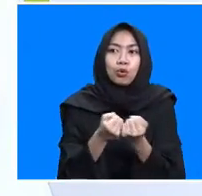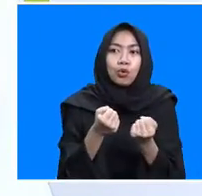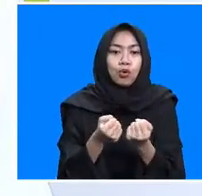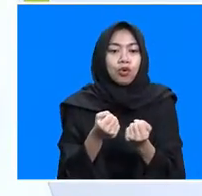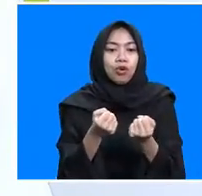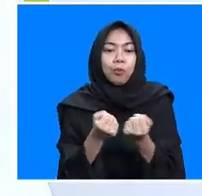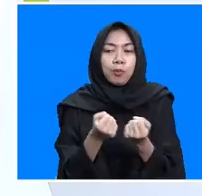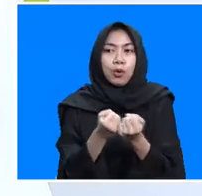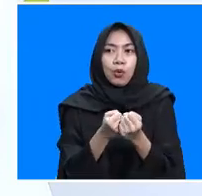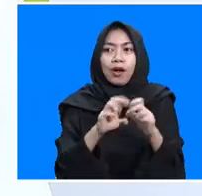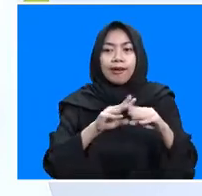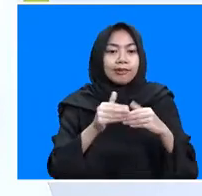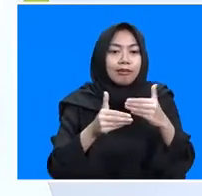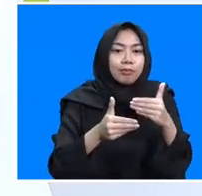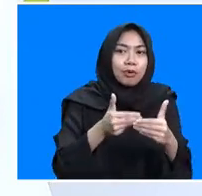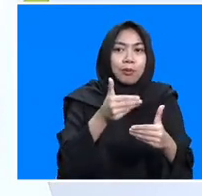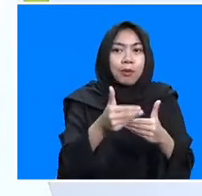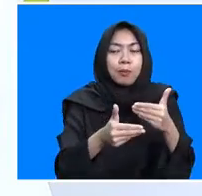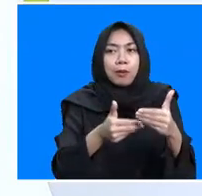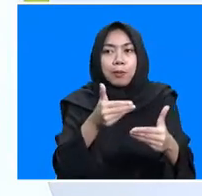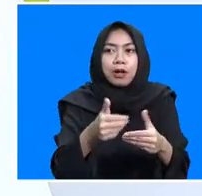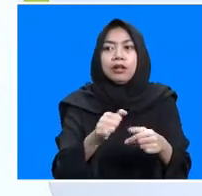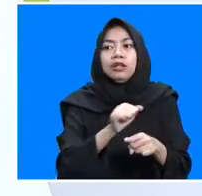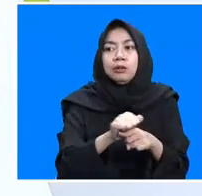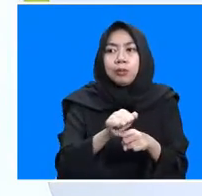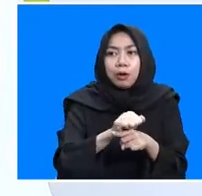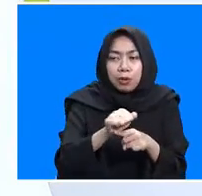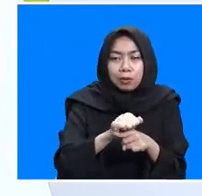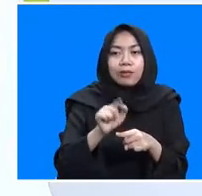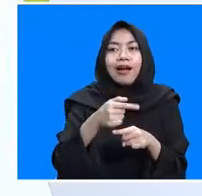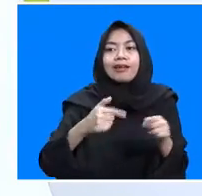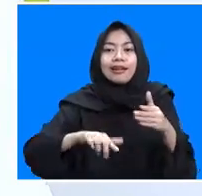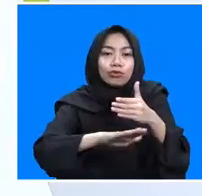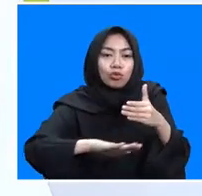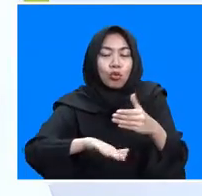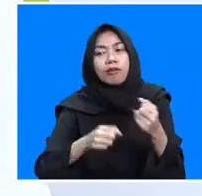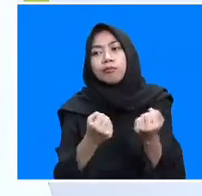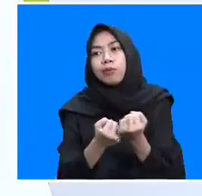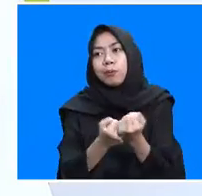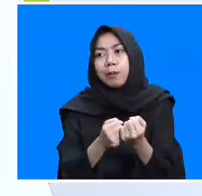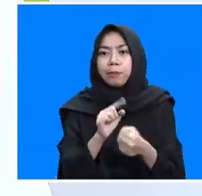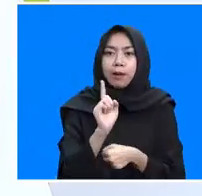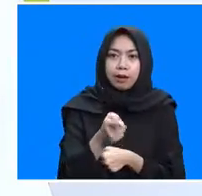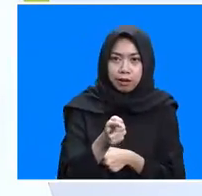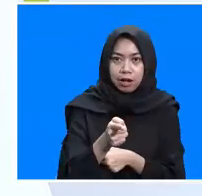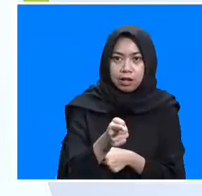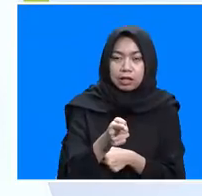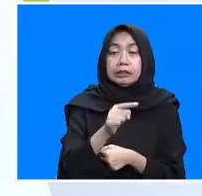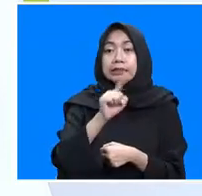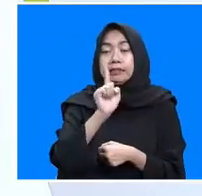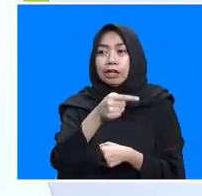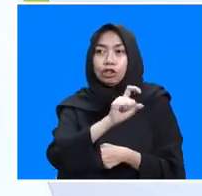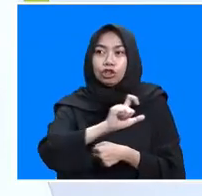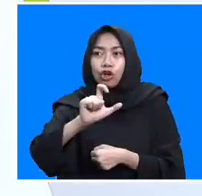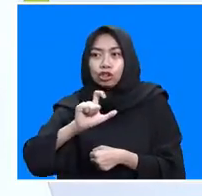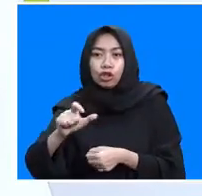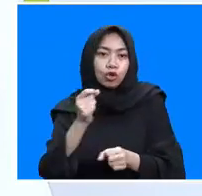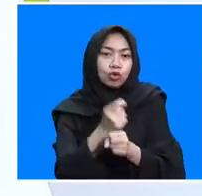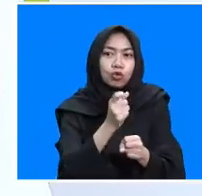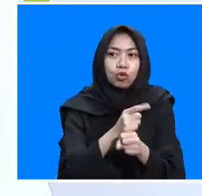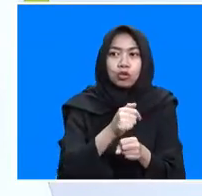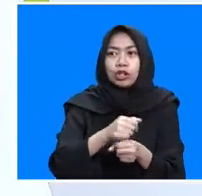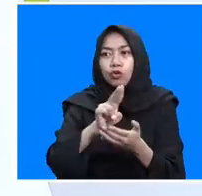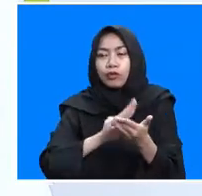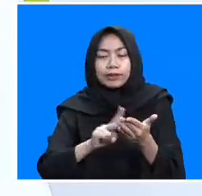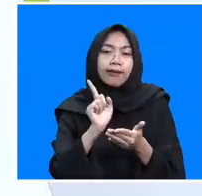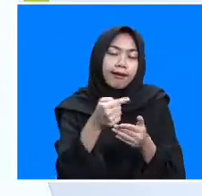4 or 5 years of university training, be in the system for 3 years mm-hmm. and leave. Turnover, yeah. We want to make sure we can retain these people in the